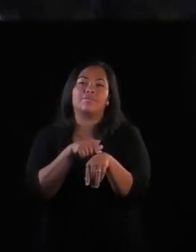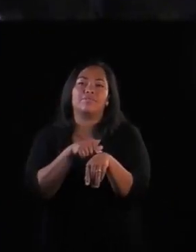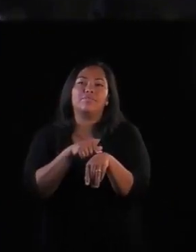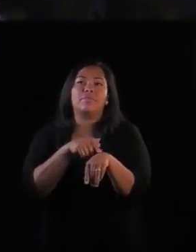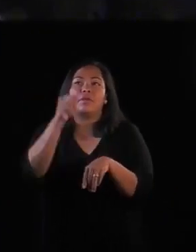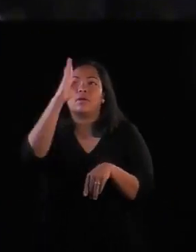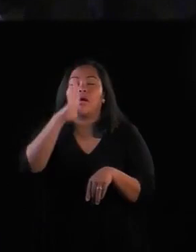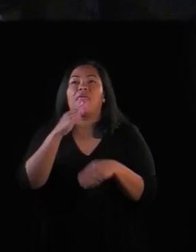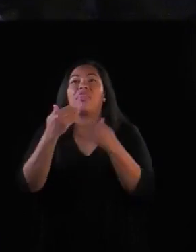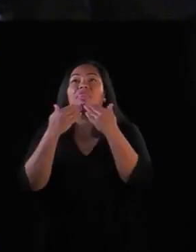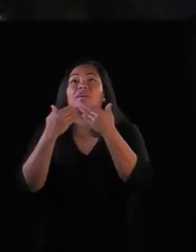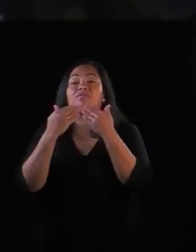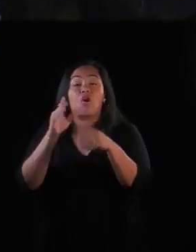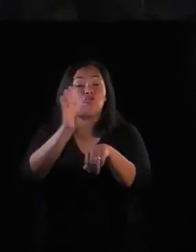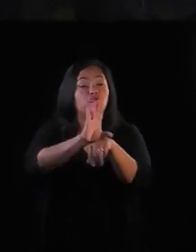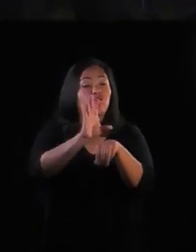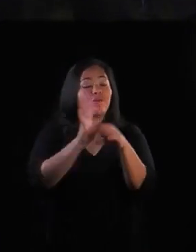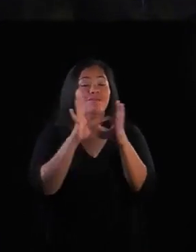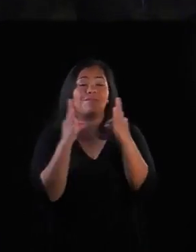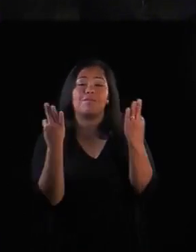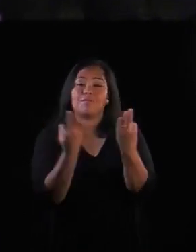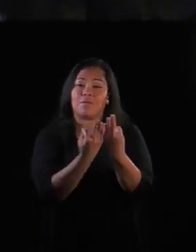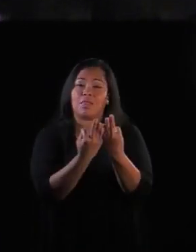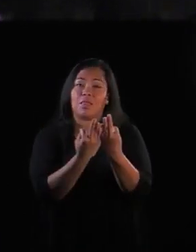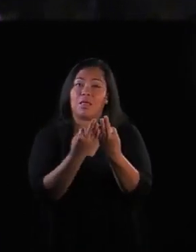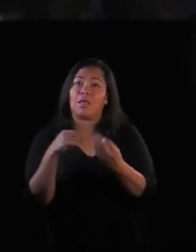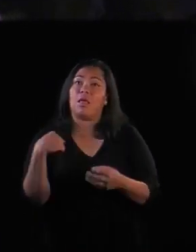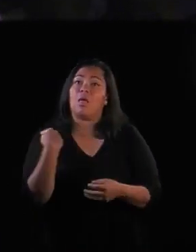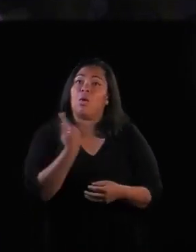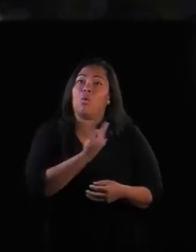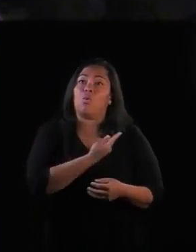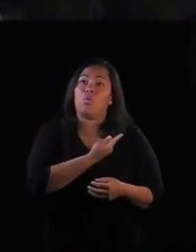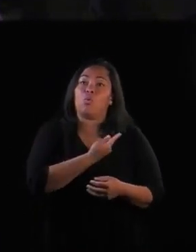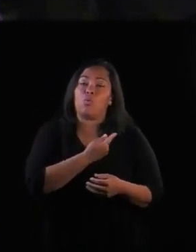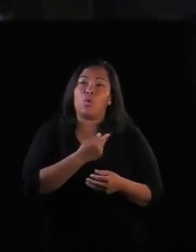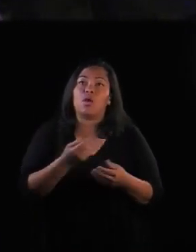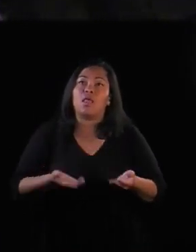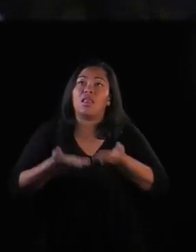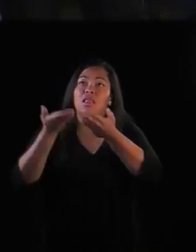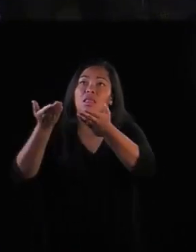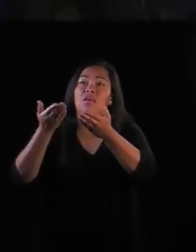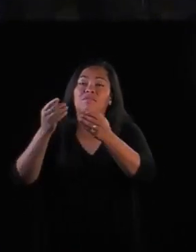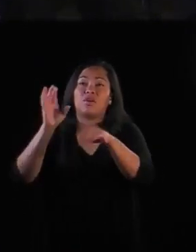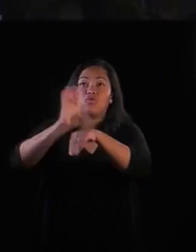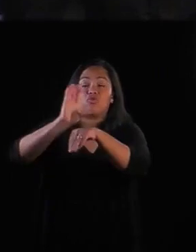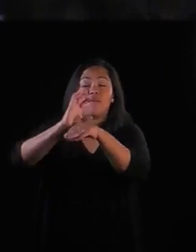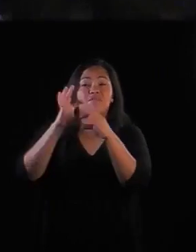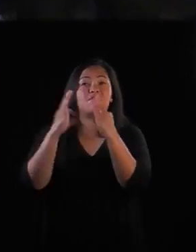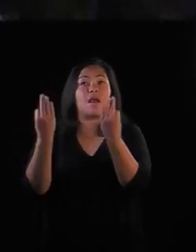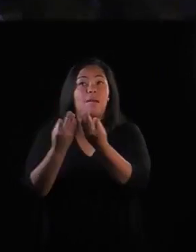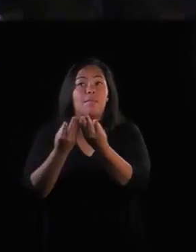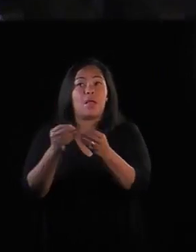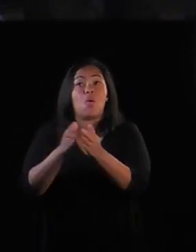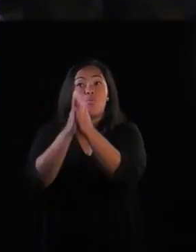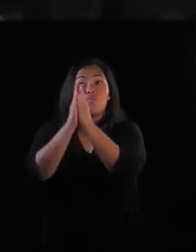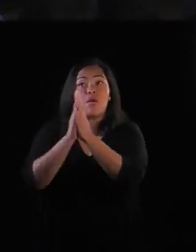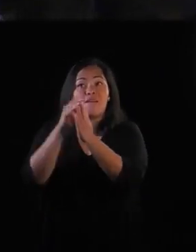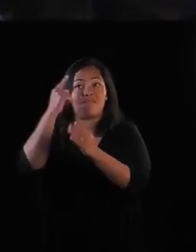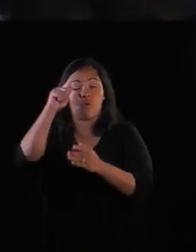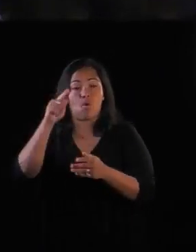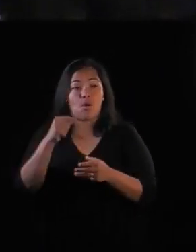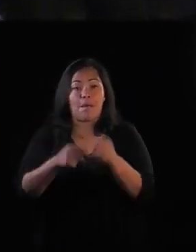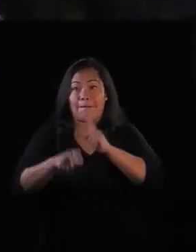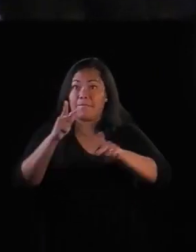God, I thank you for our church family, and we lift up our church family. We pray for those who are dealing